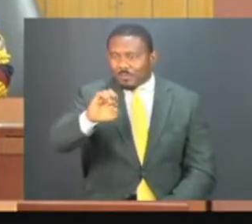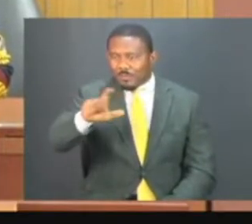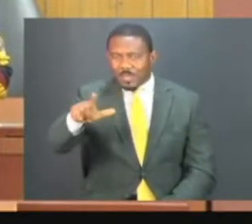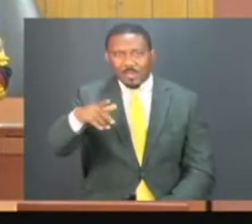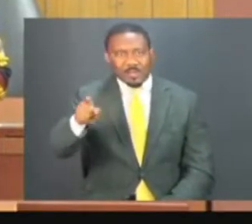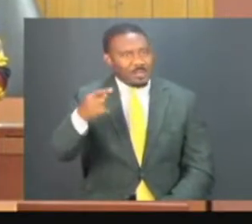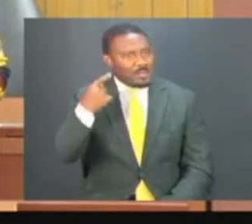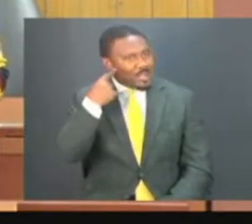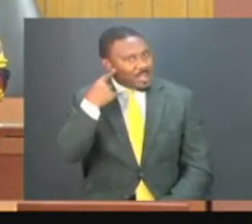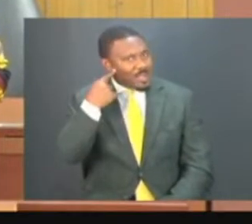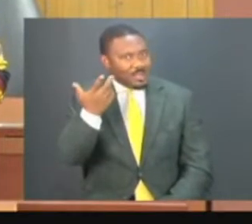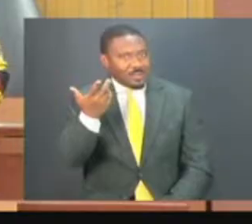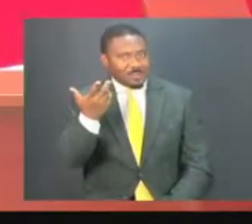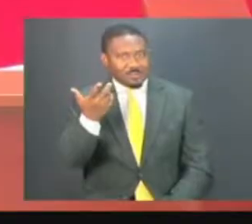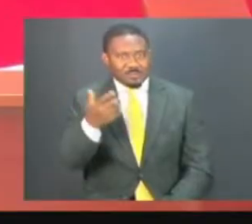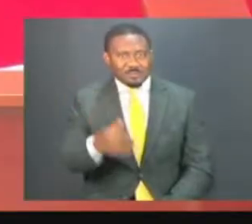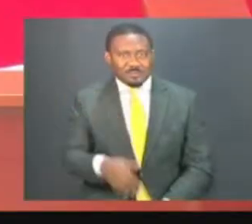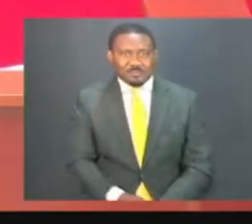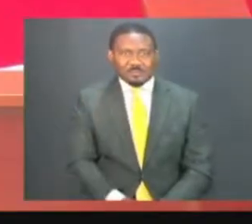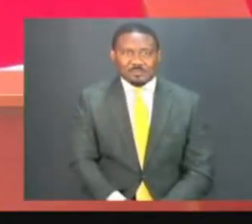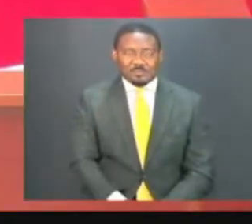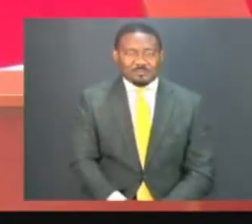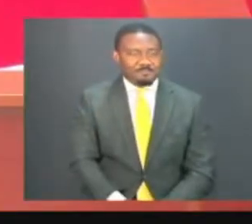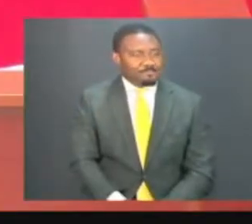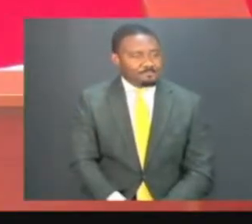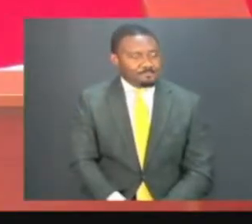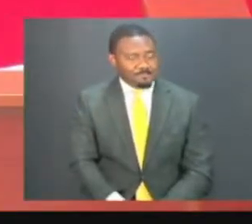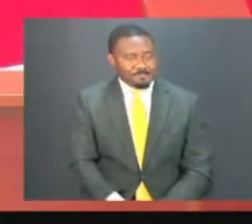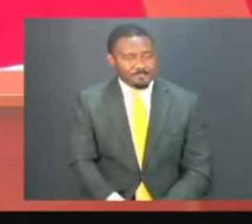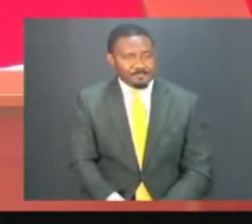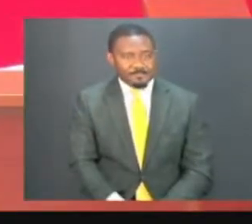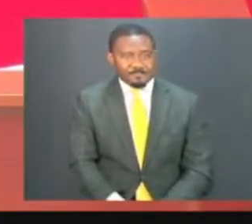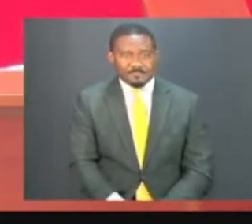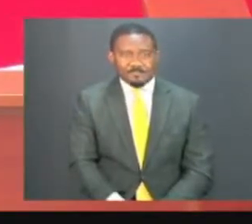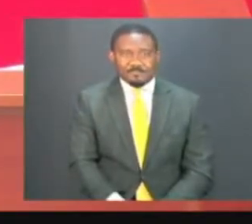what I have heard. Okay. All right. Thank you.